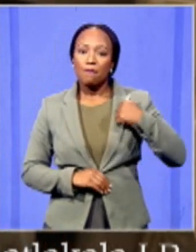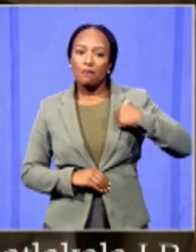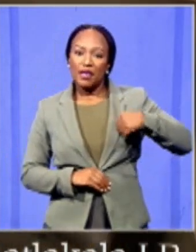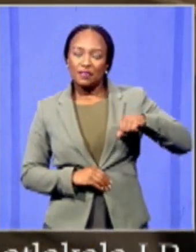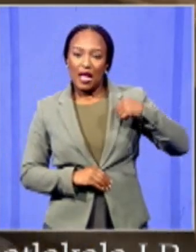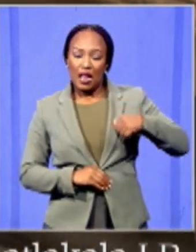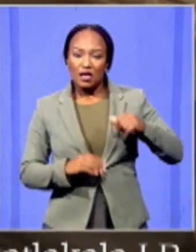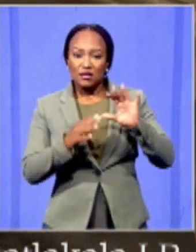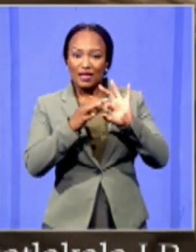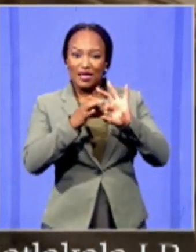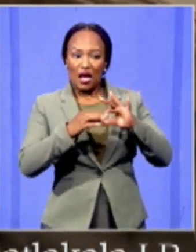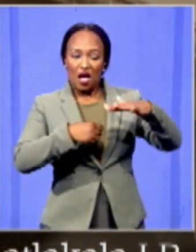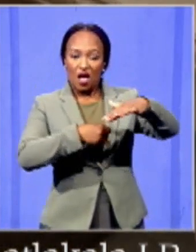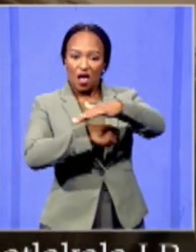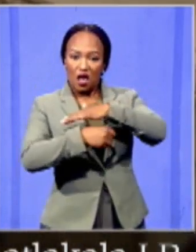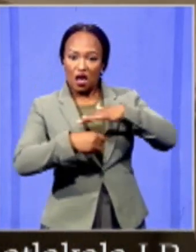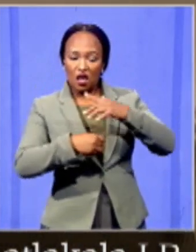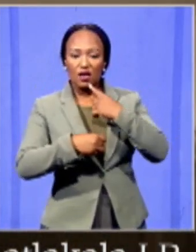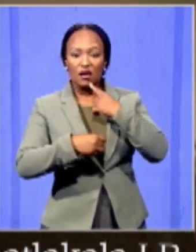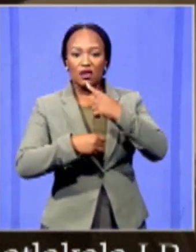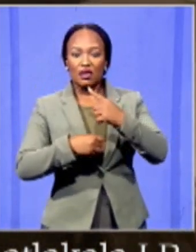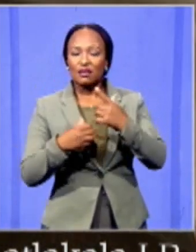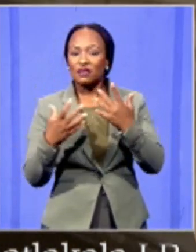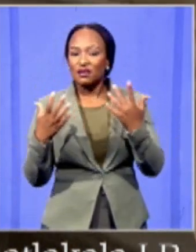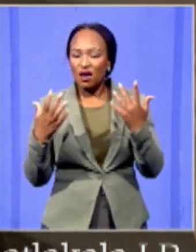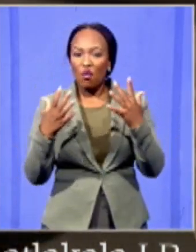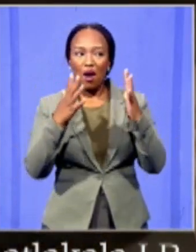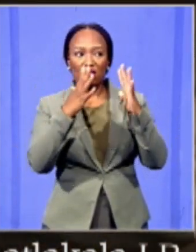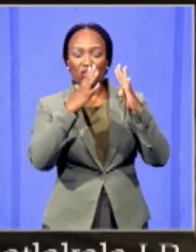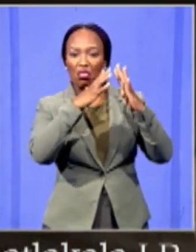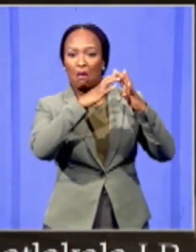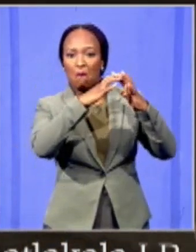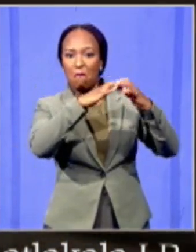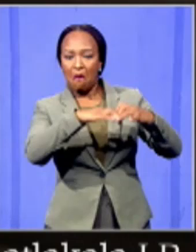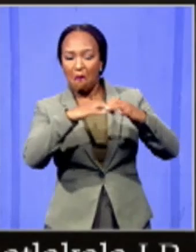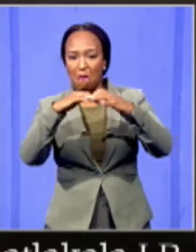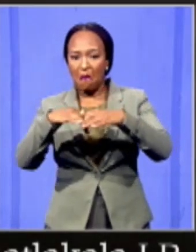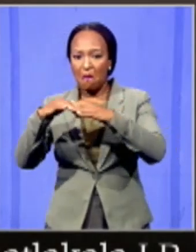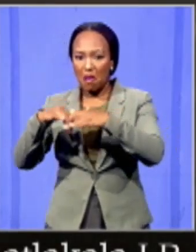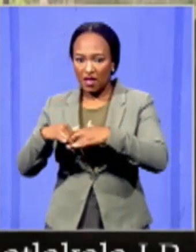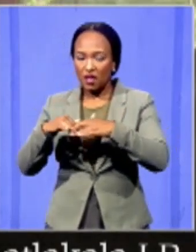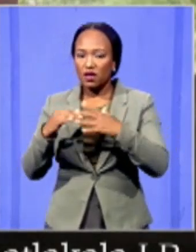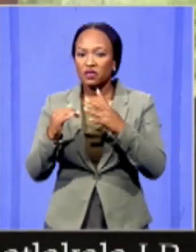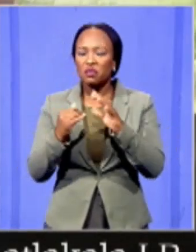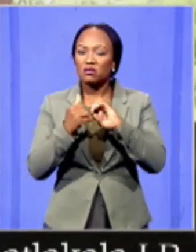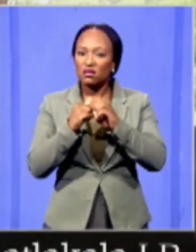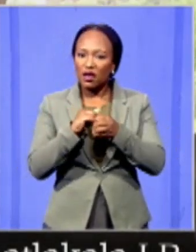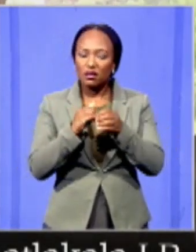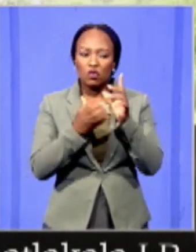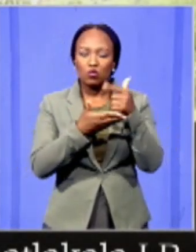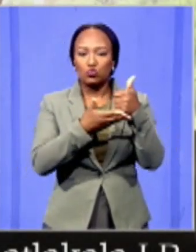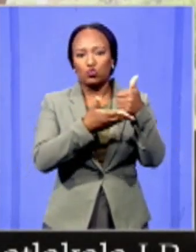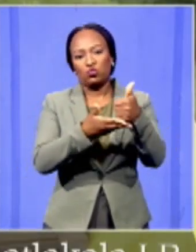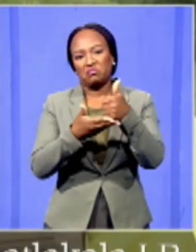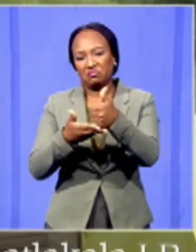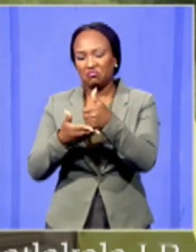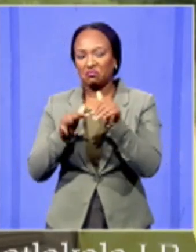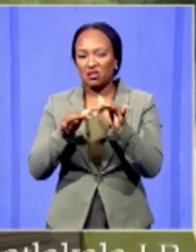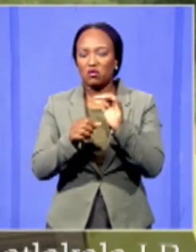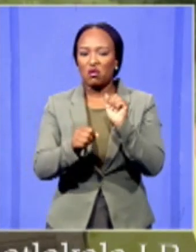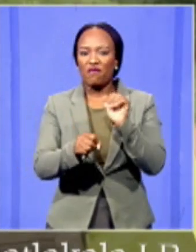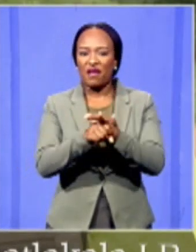tša go gagabela go 20 di tšerwe le go phuhlama o re o leka ka bobjohle go thuša bao ba amegilego. Re fela